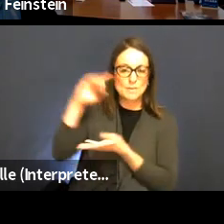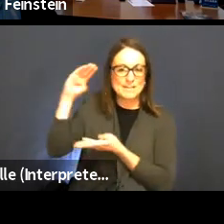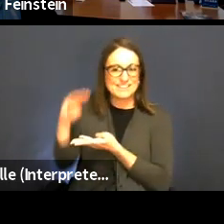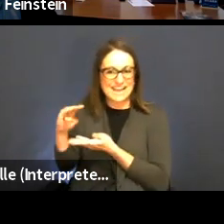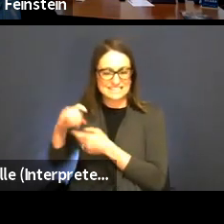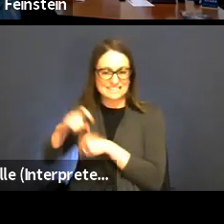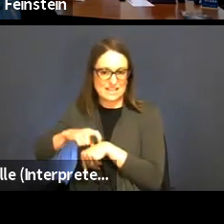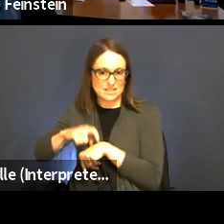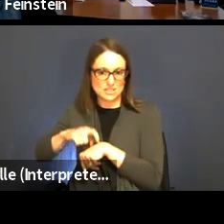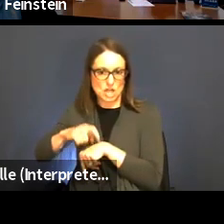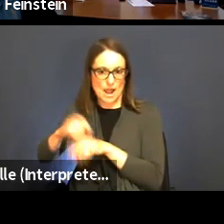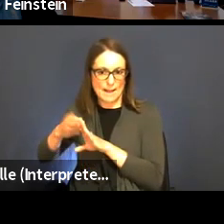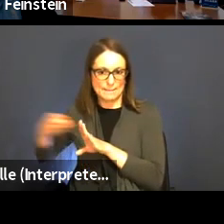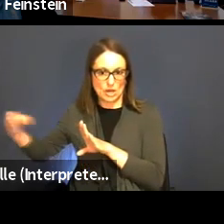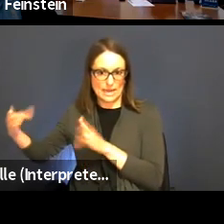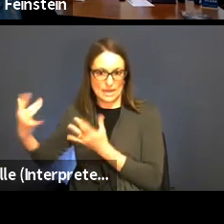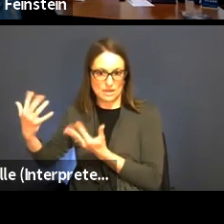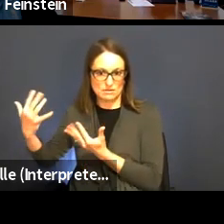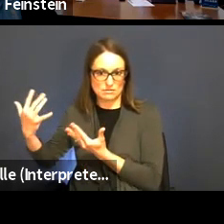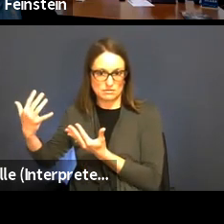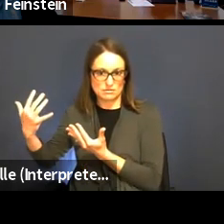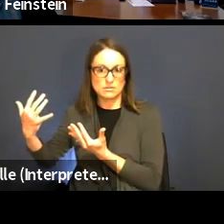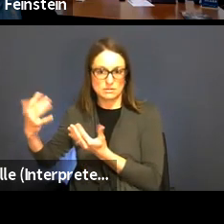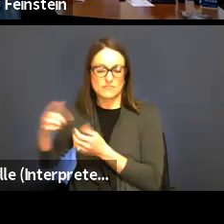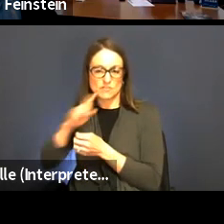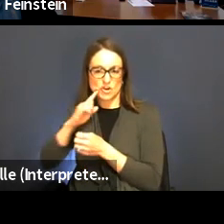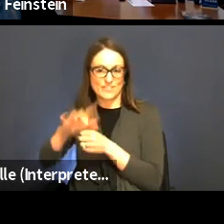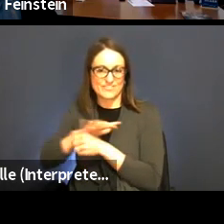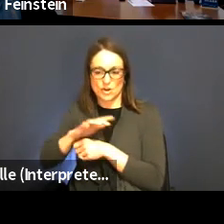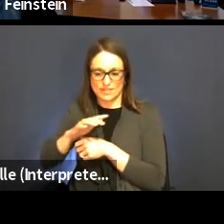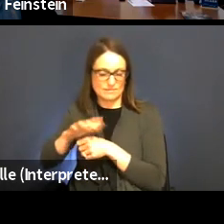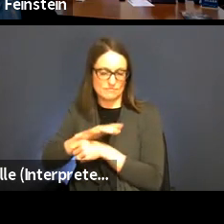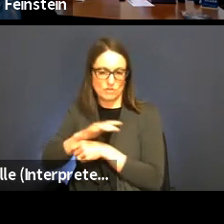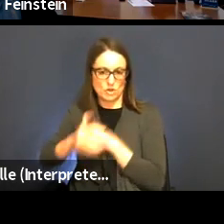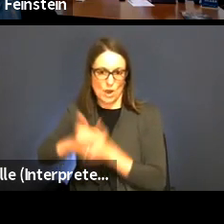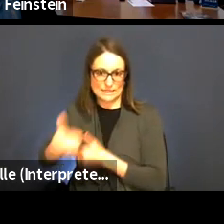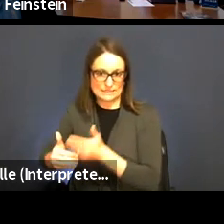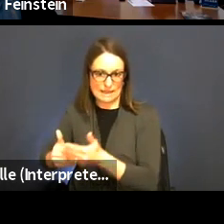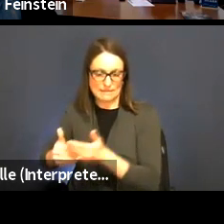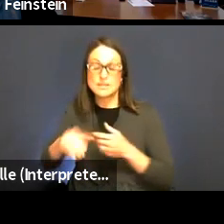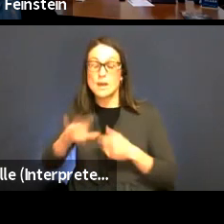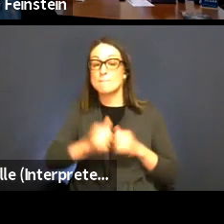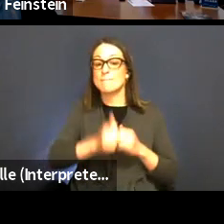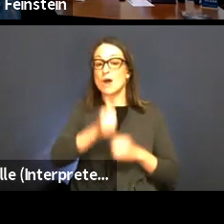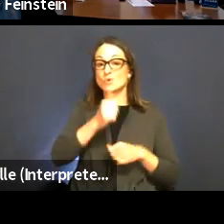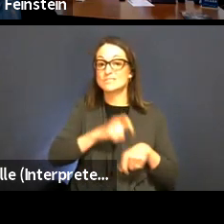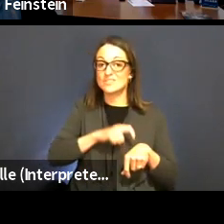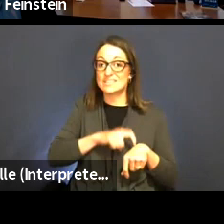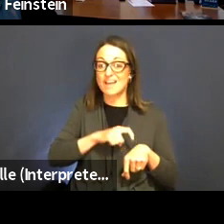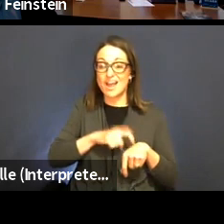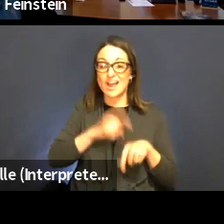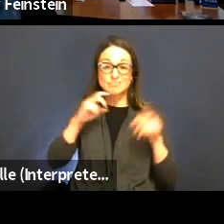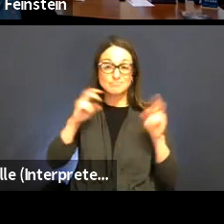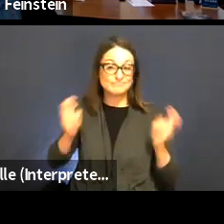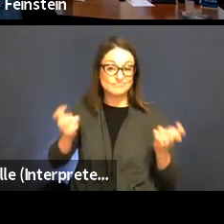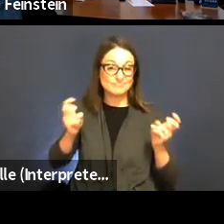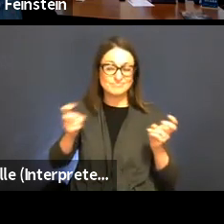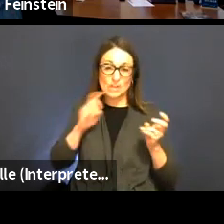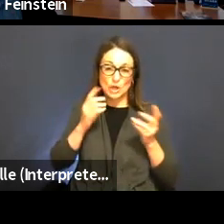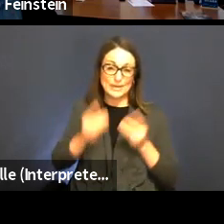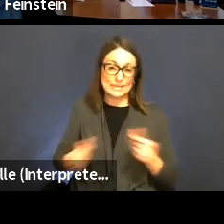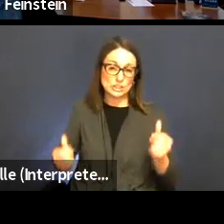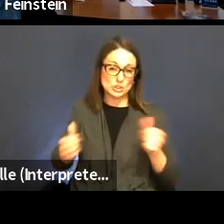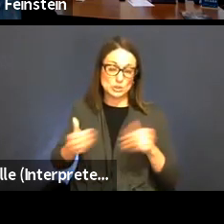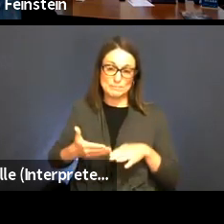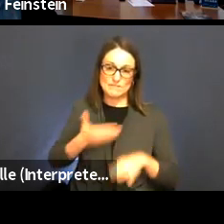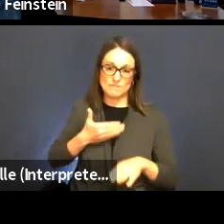period to go through the entire process, if that's what happens. Most times these issues are resolved before it